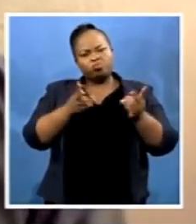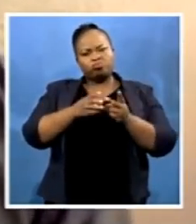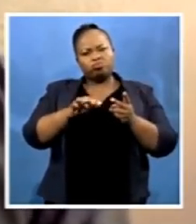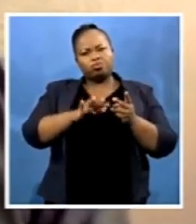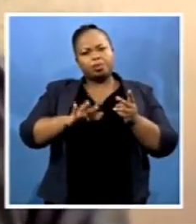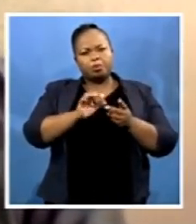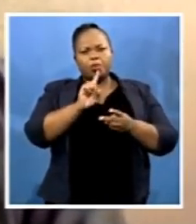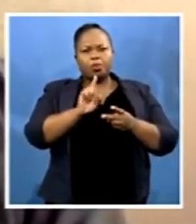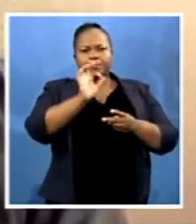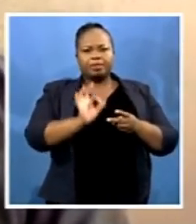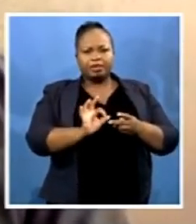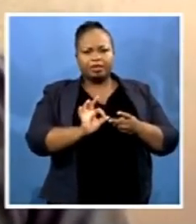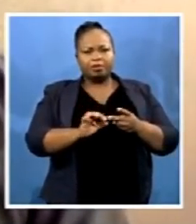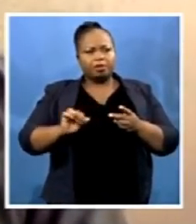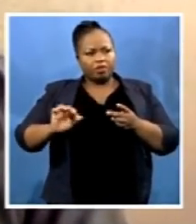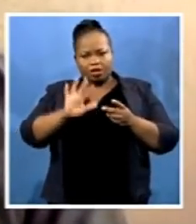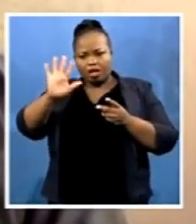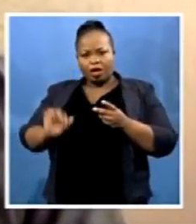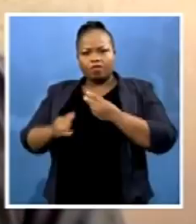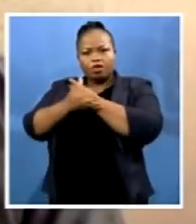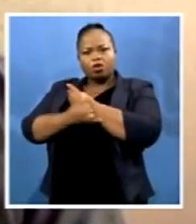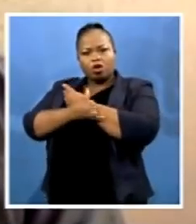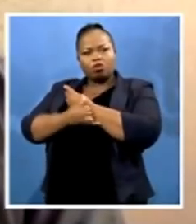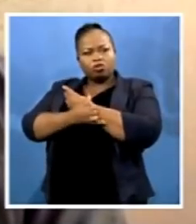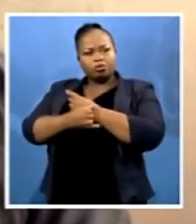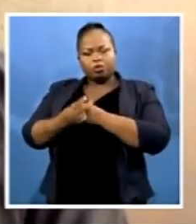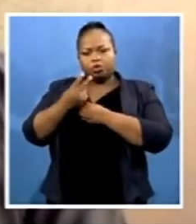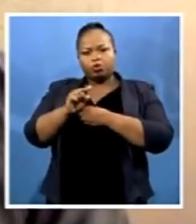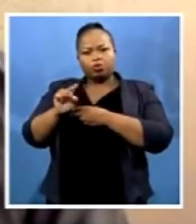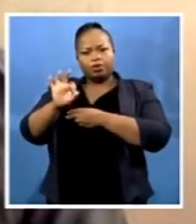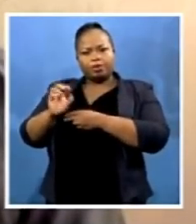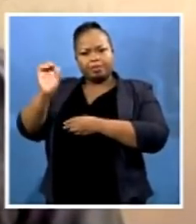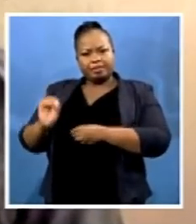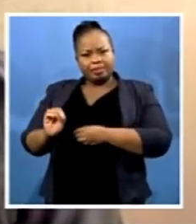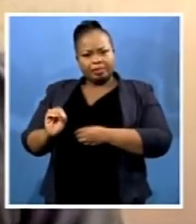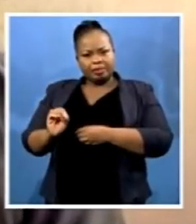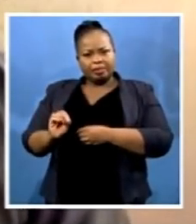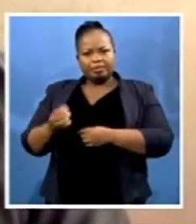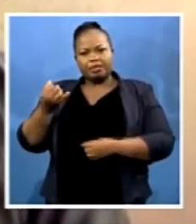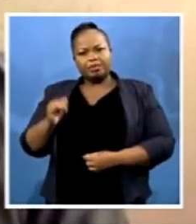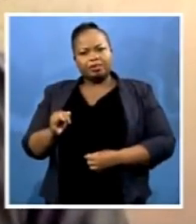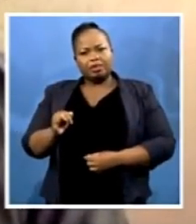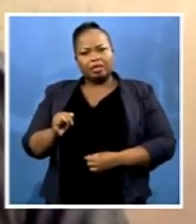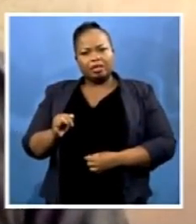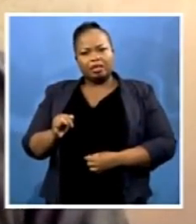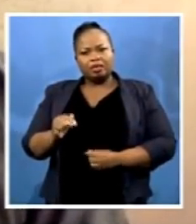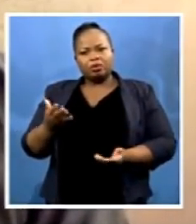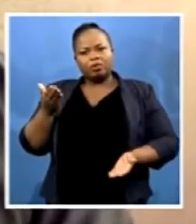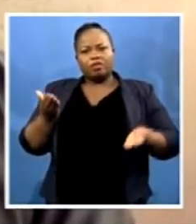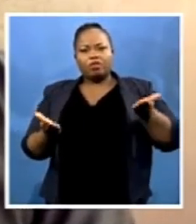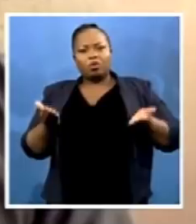with 2 and 3%. But these are still very low figures compared to the rest of the world. So from your